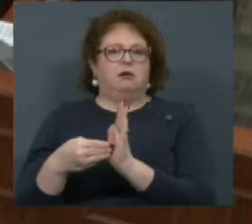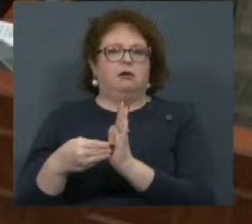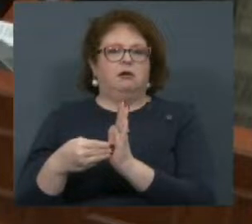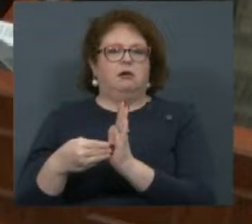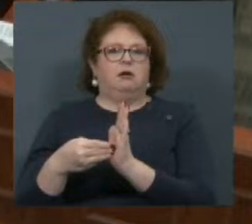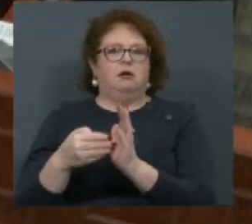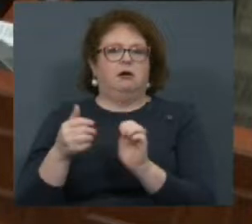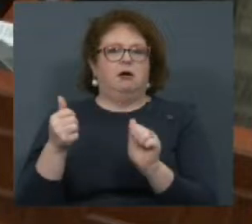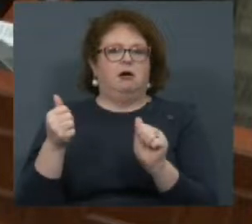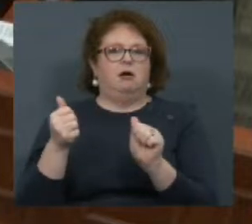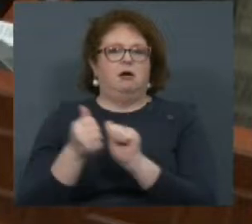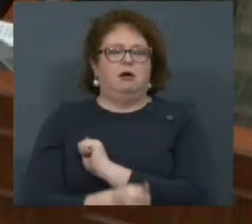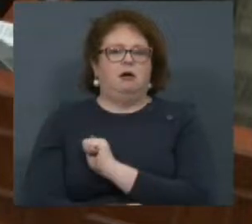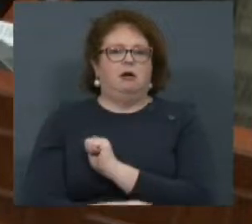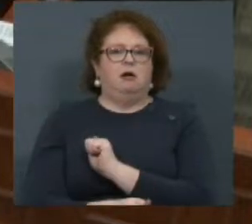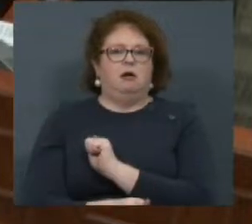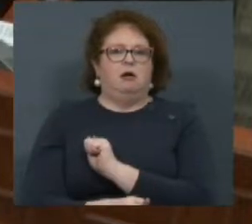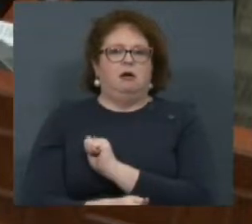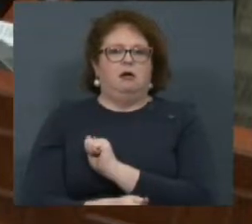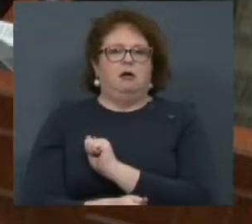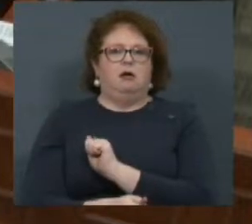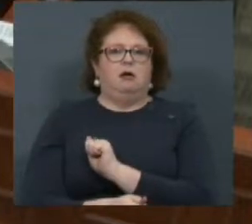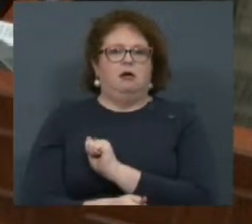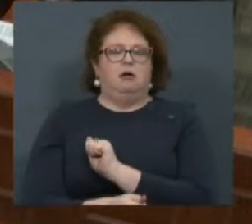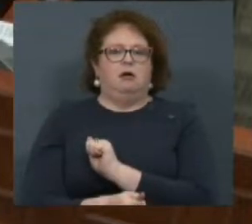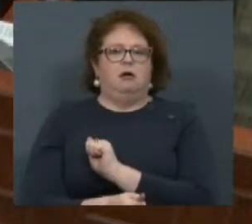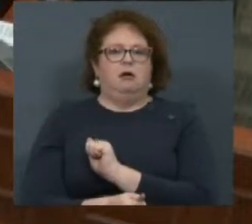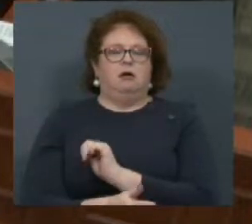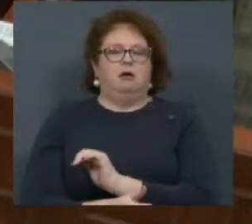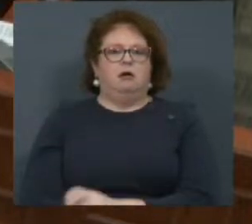it. Madam Clerk, would you please read the group items?